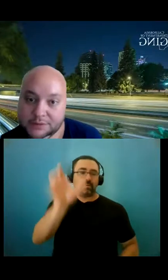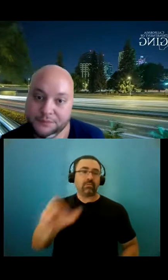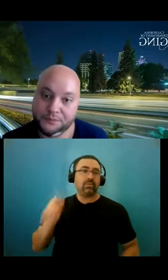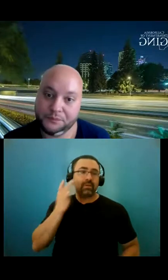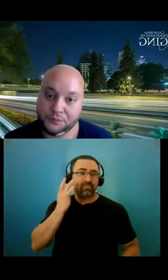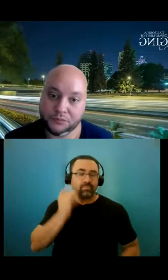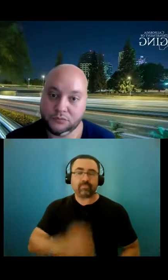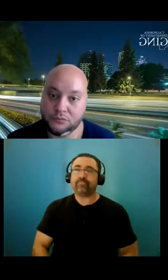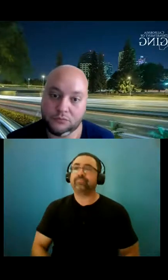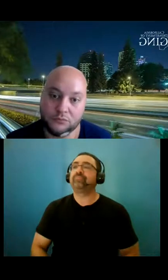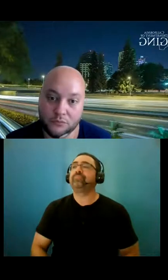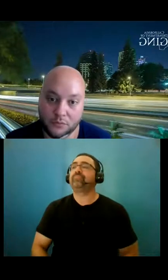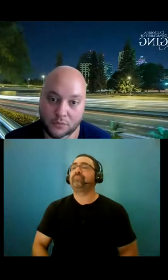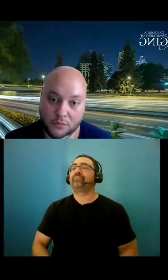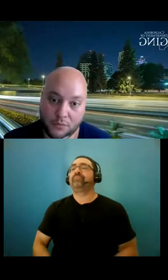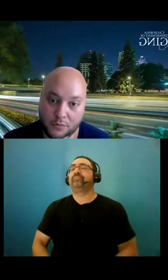please.